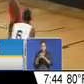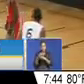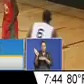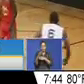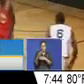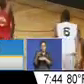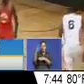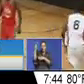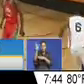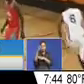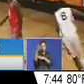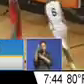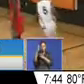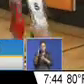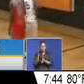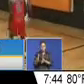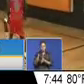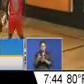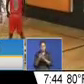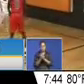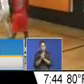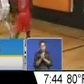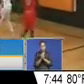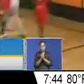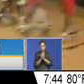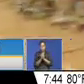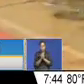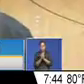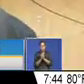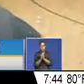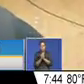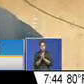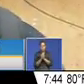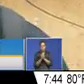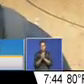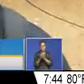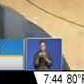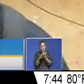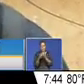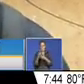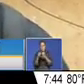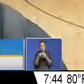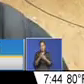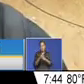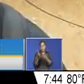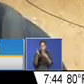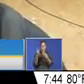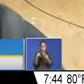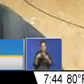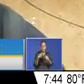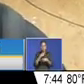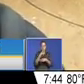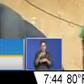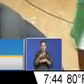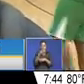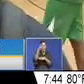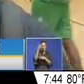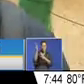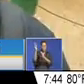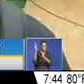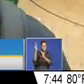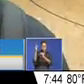Flyers, something they say is their biggest motivation this season. This year we came in with a really high